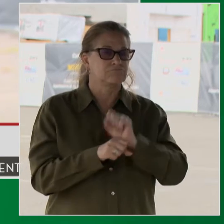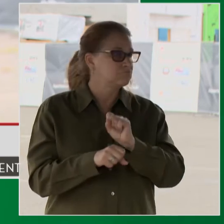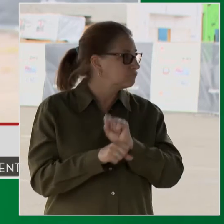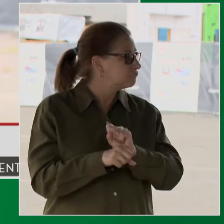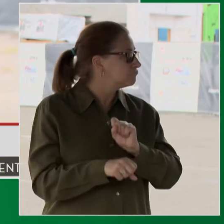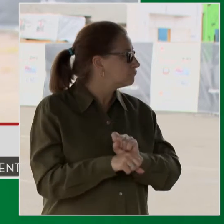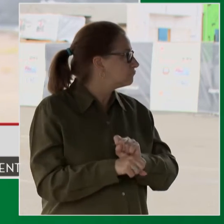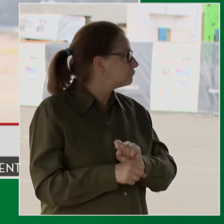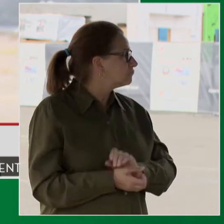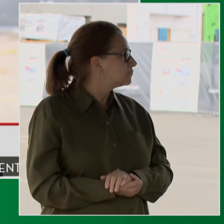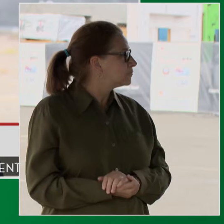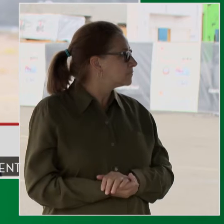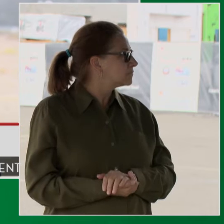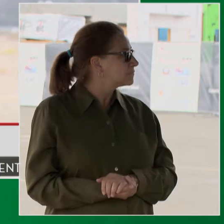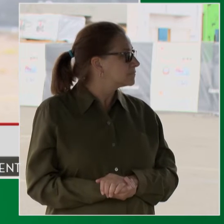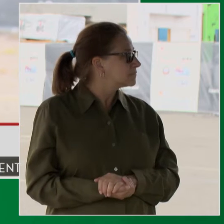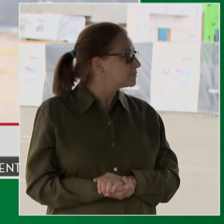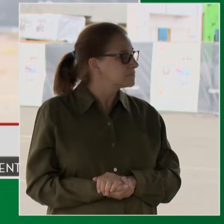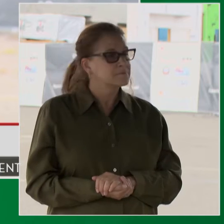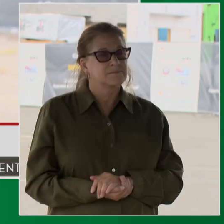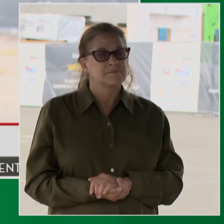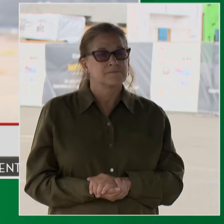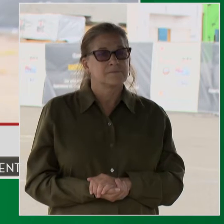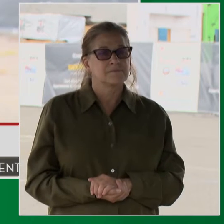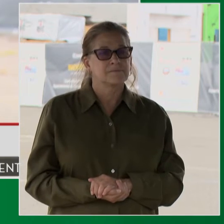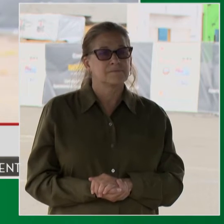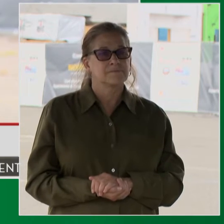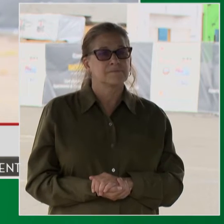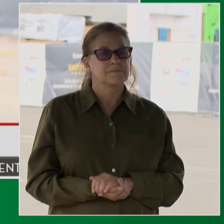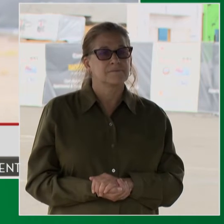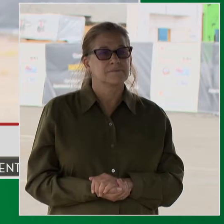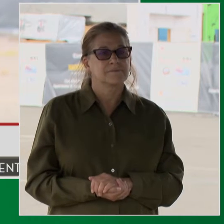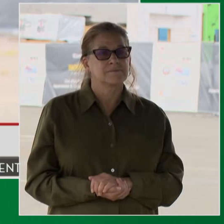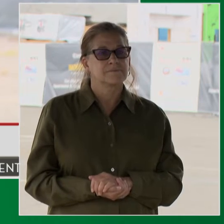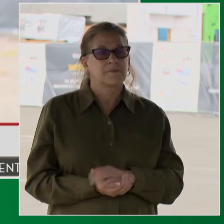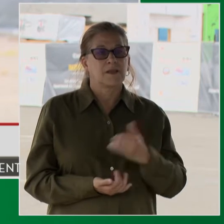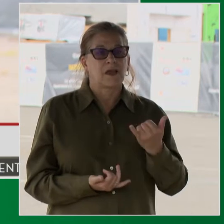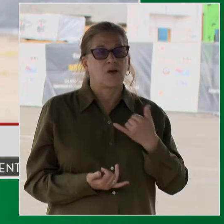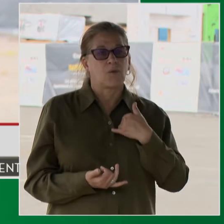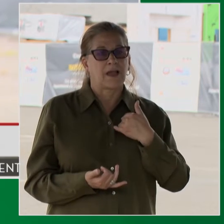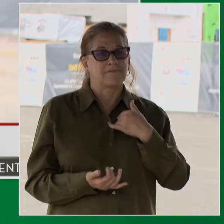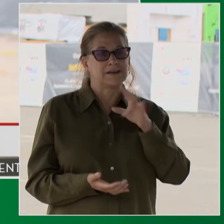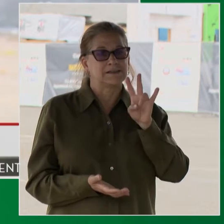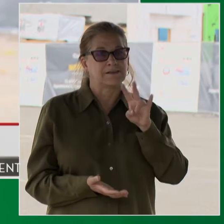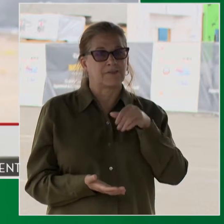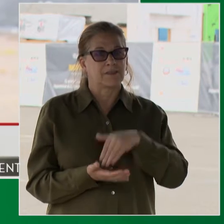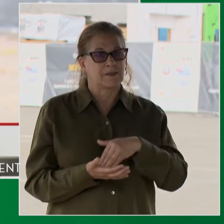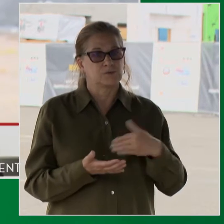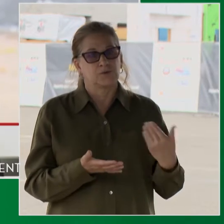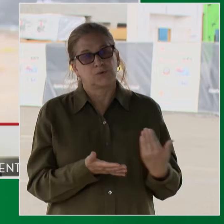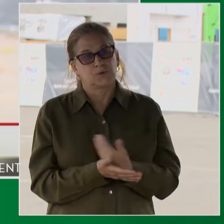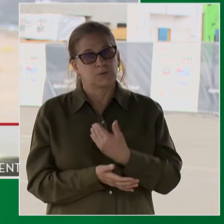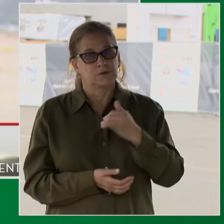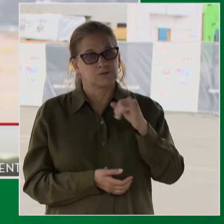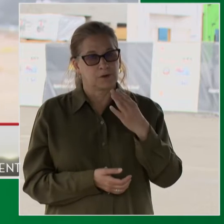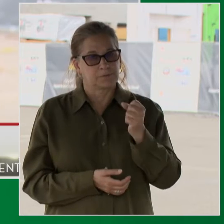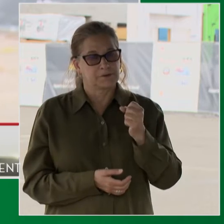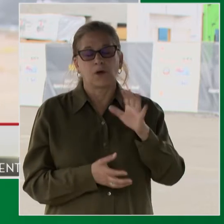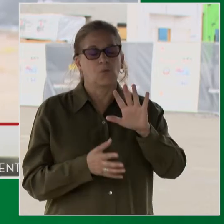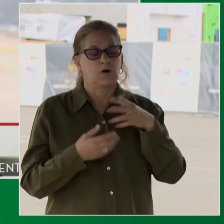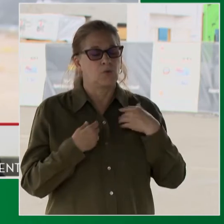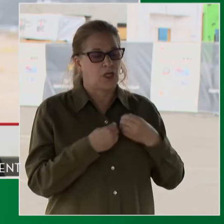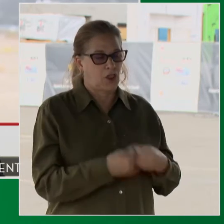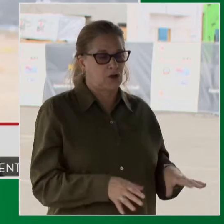concerned about. We saw that we lost nearly 70,000 jobs, and the great majority of those jobs were in the hospitality